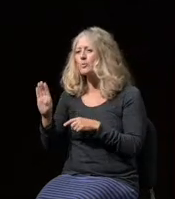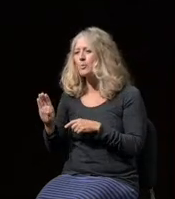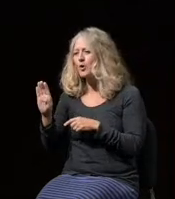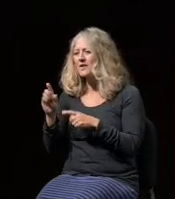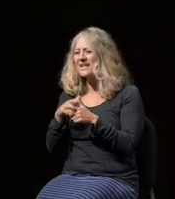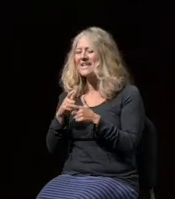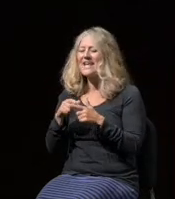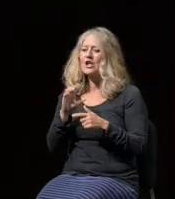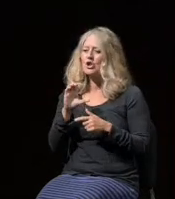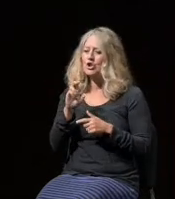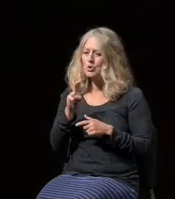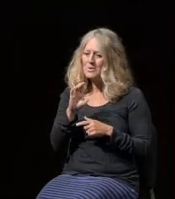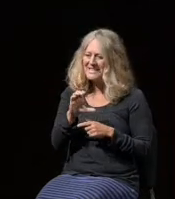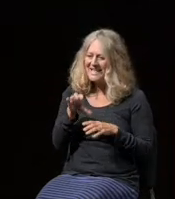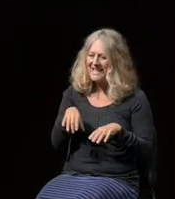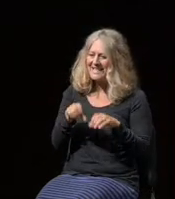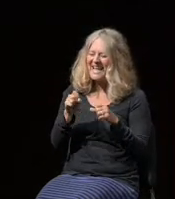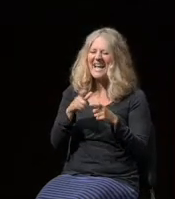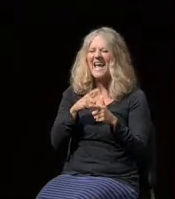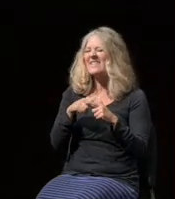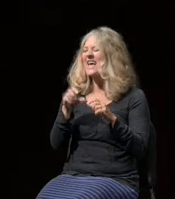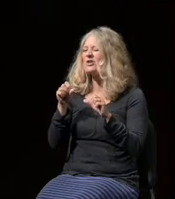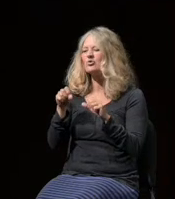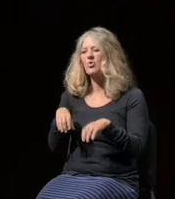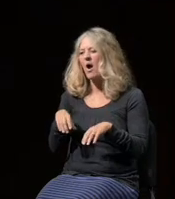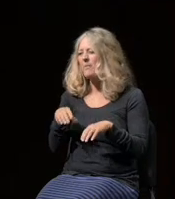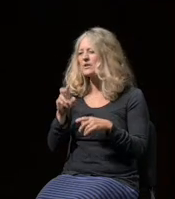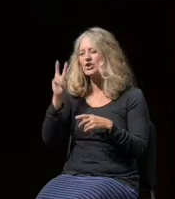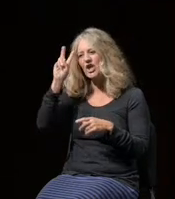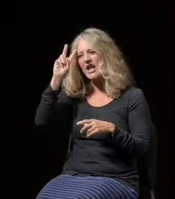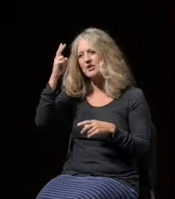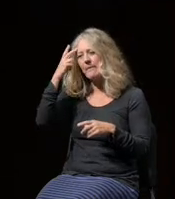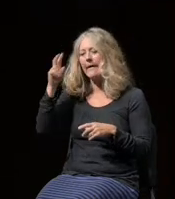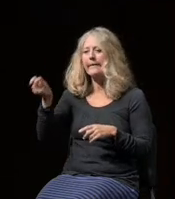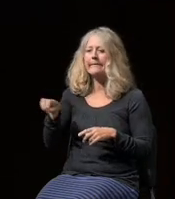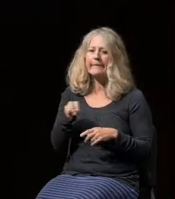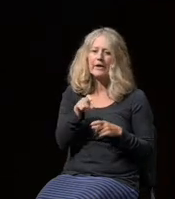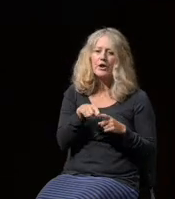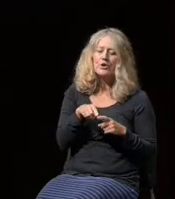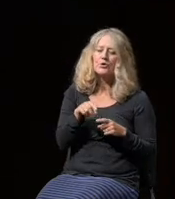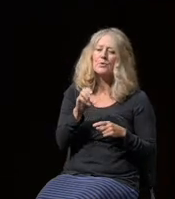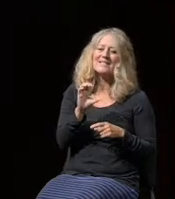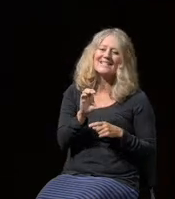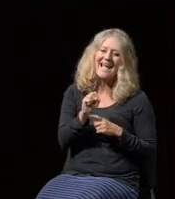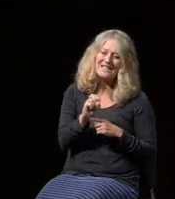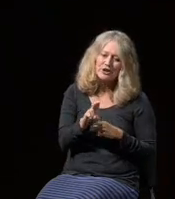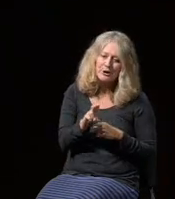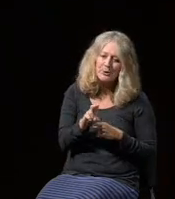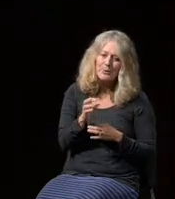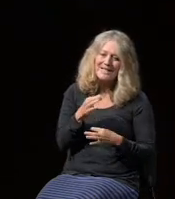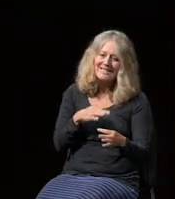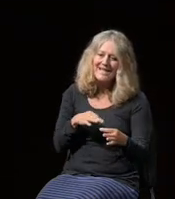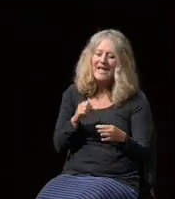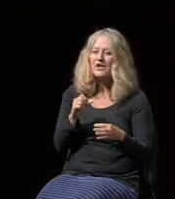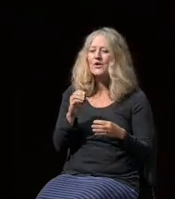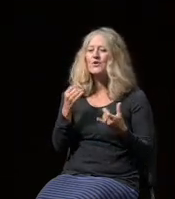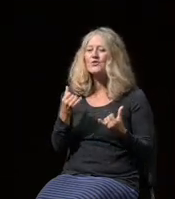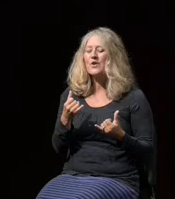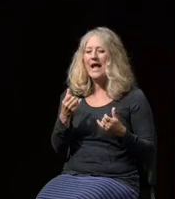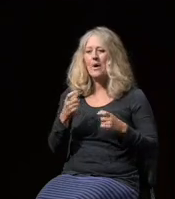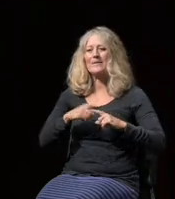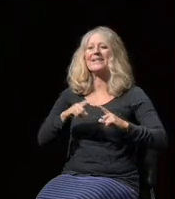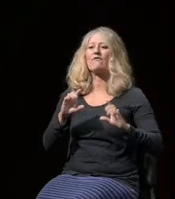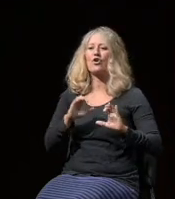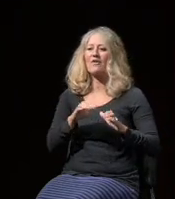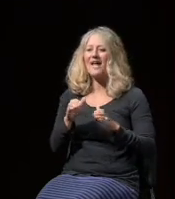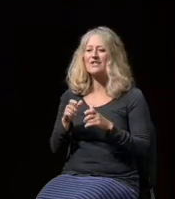the UC pattern, and then they decide they're not going to do that. They're going to go to UC, to a CSU campus. Now they have to take different classes